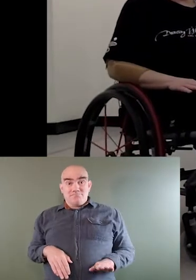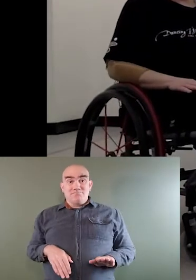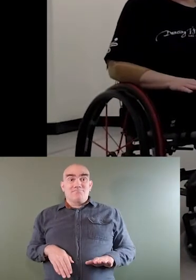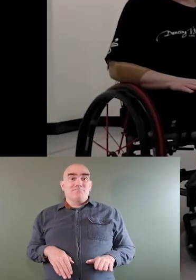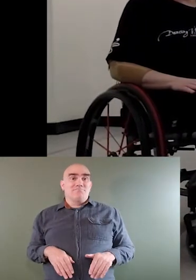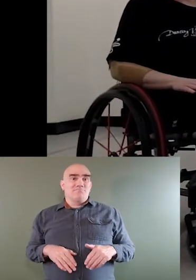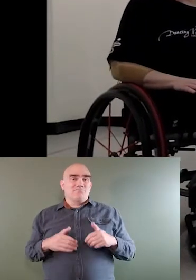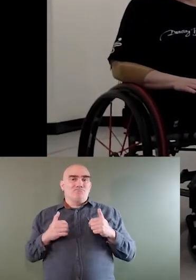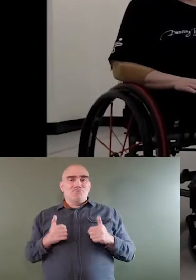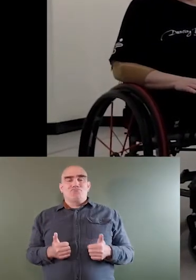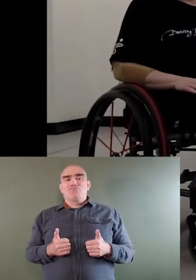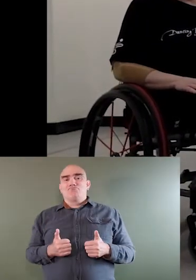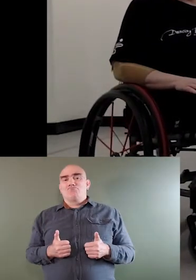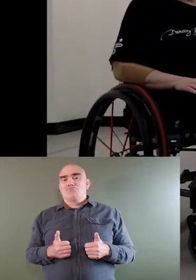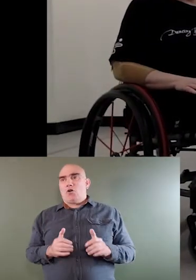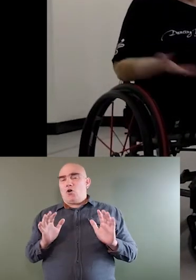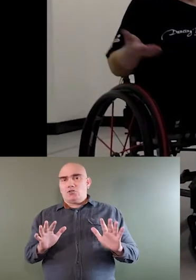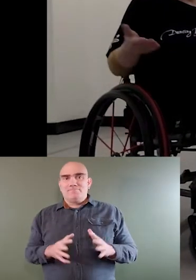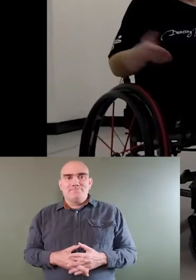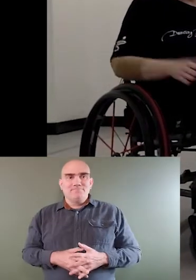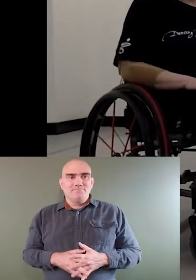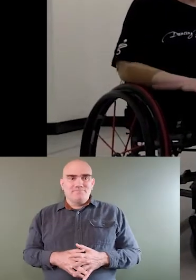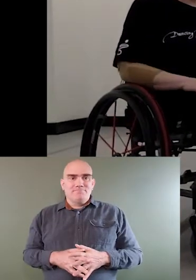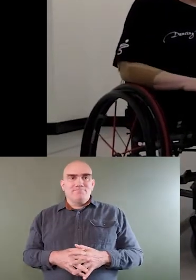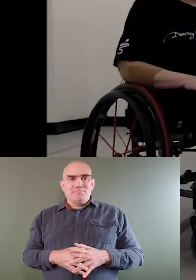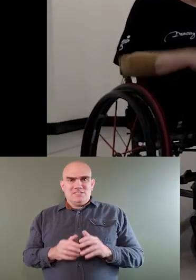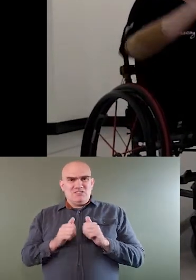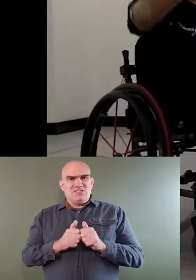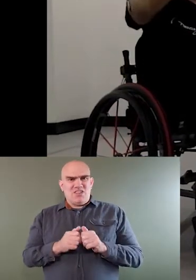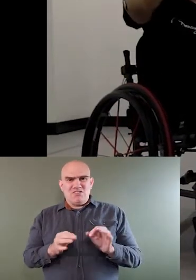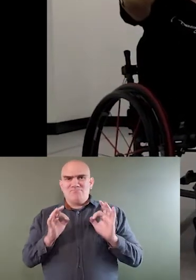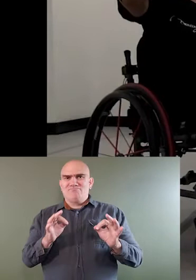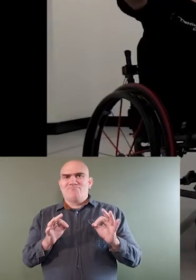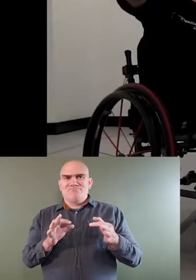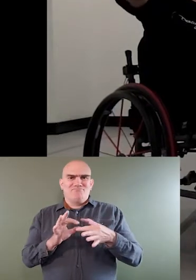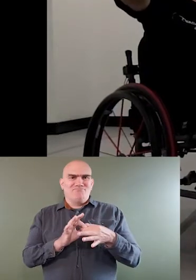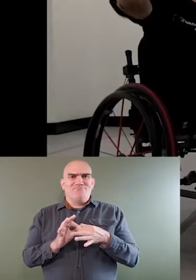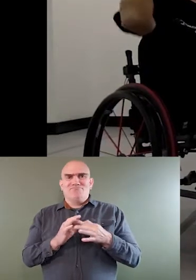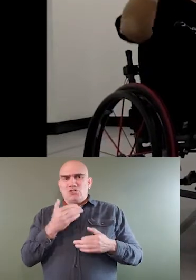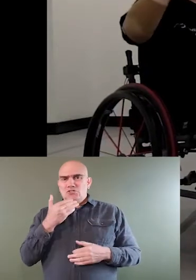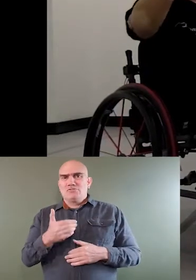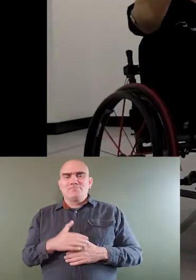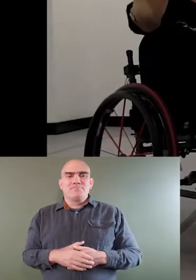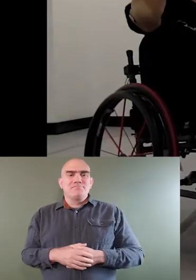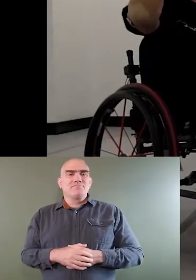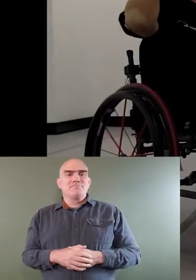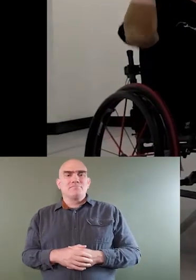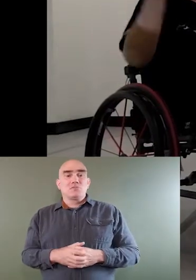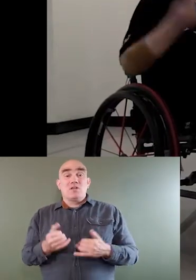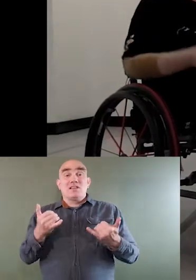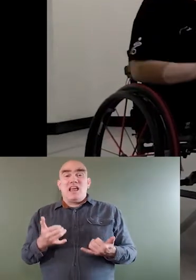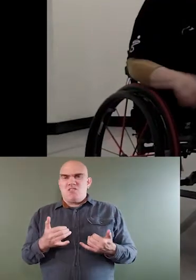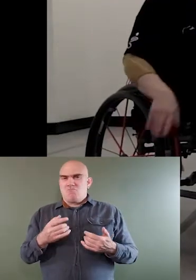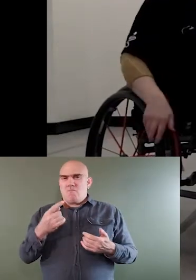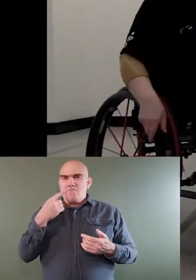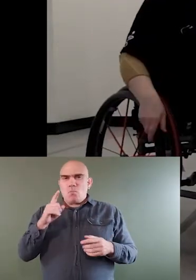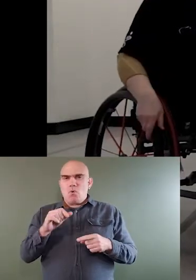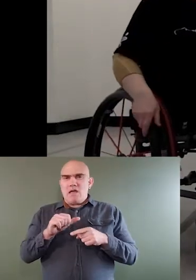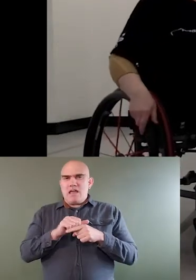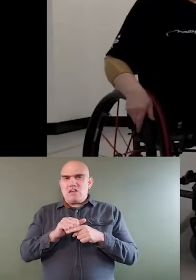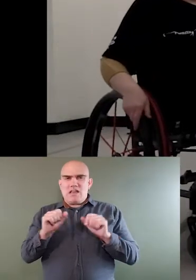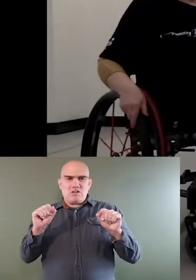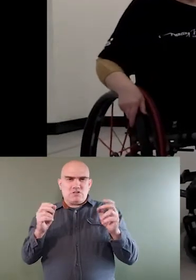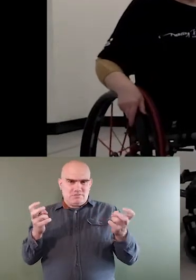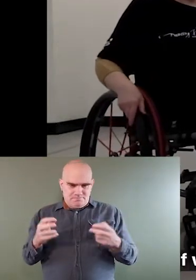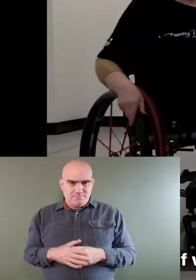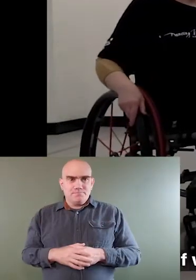left. Awesome. We travel together. Very good. All right. So just as an